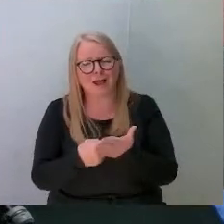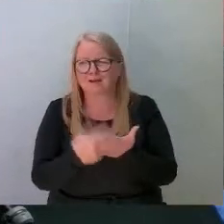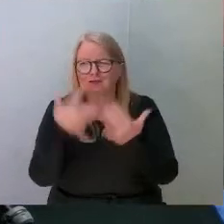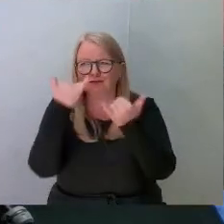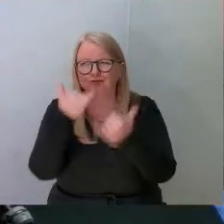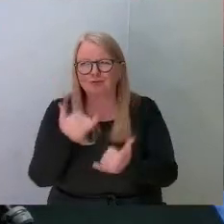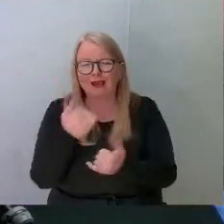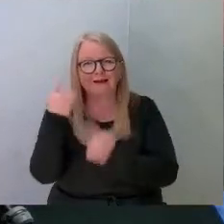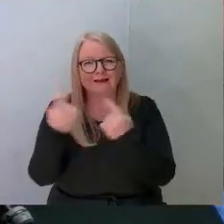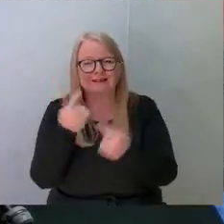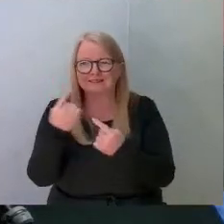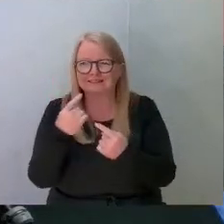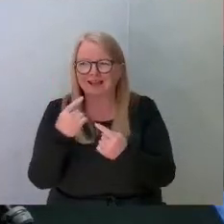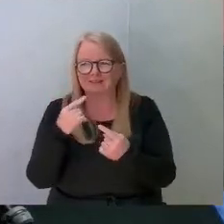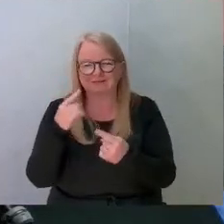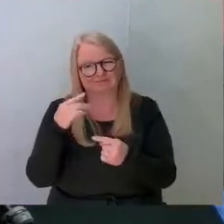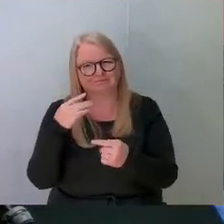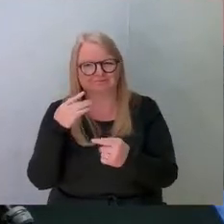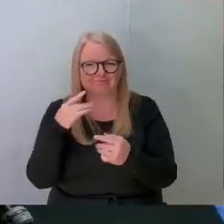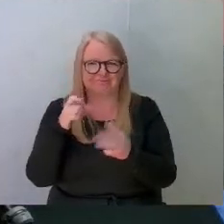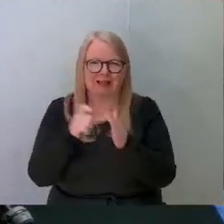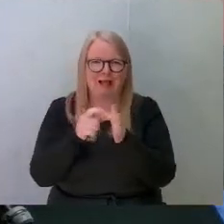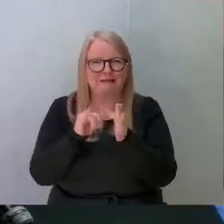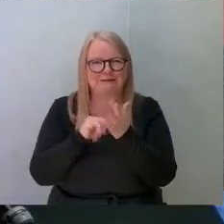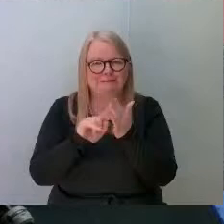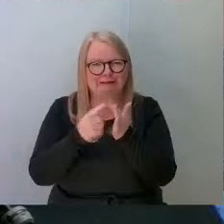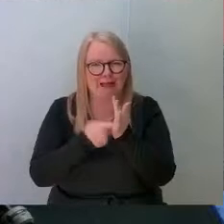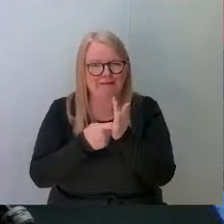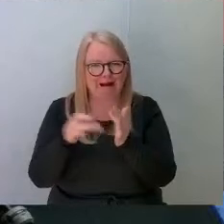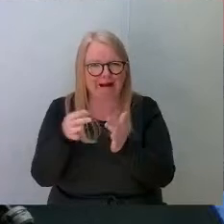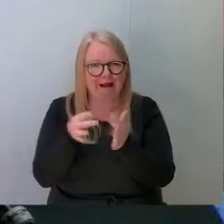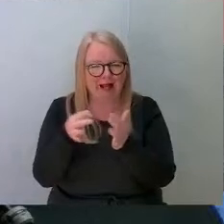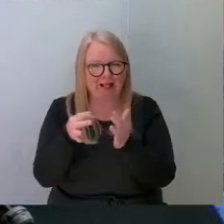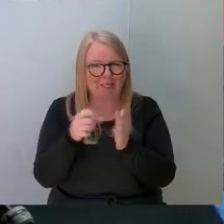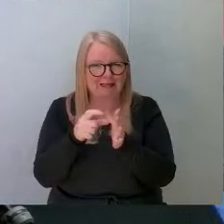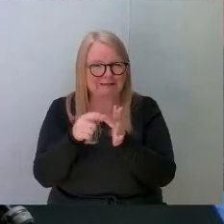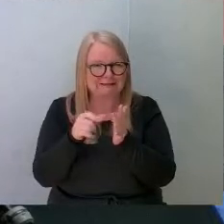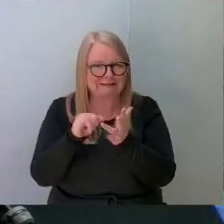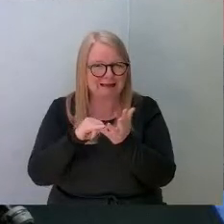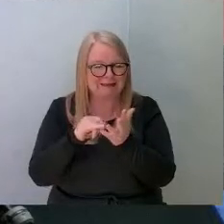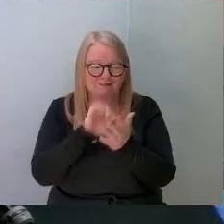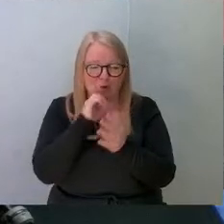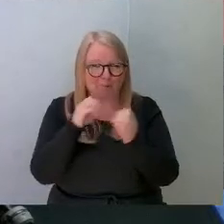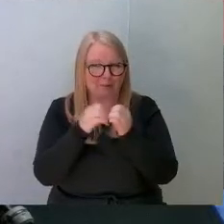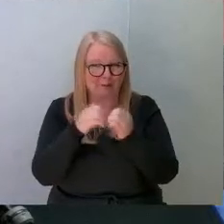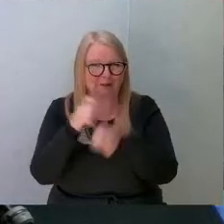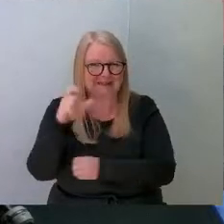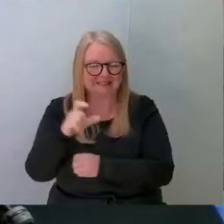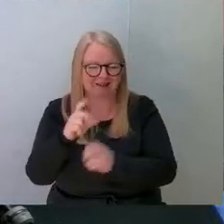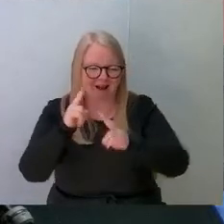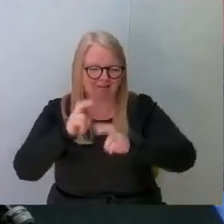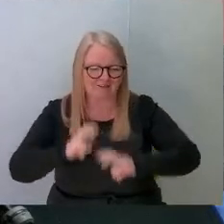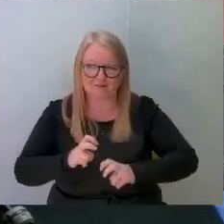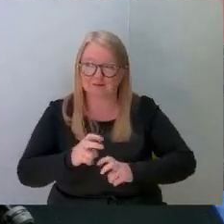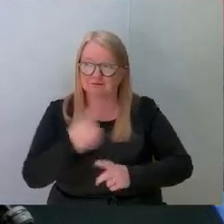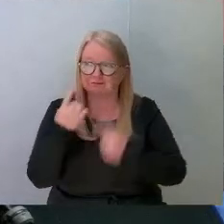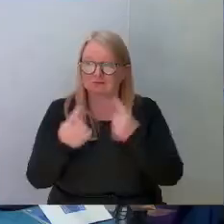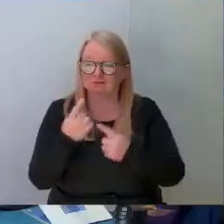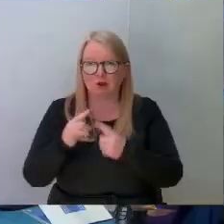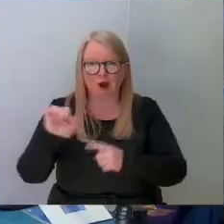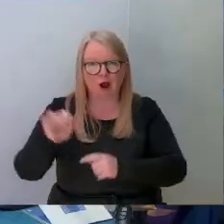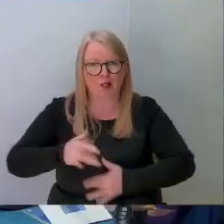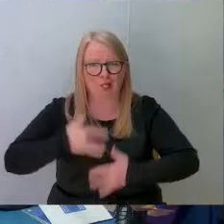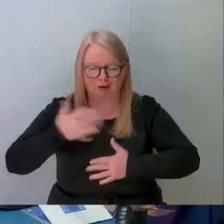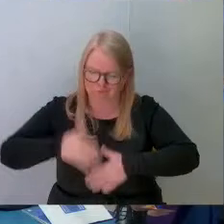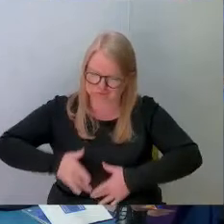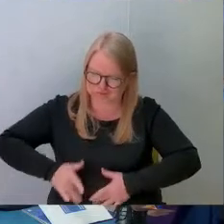Sharon's Desert Island Discs and Life Scientific editions on the BBC archive. These provide pixelation to a life lived to the